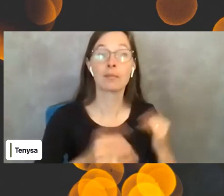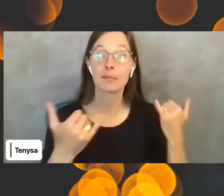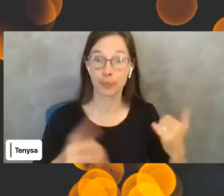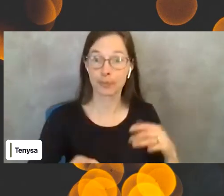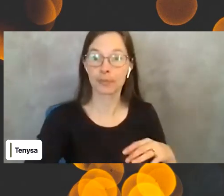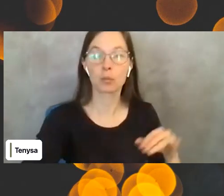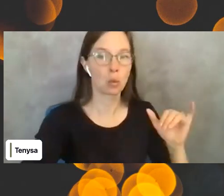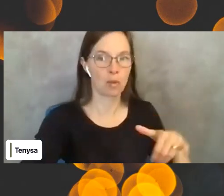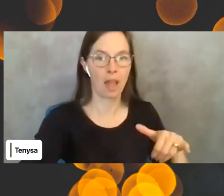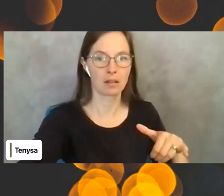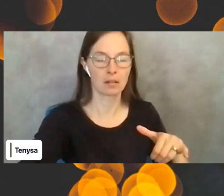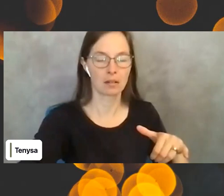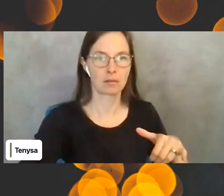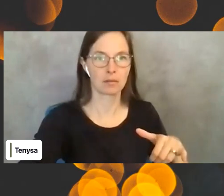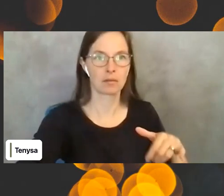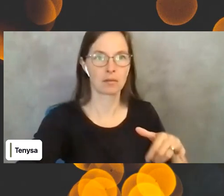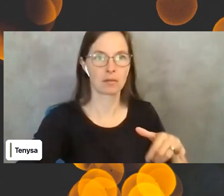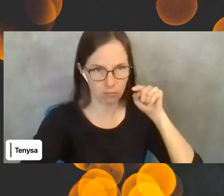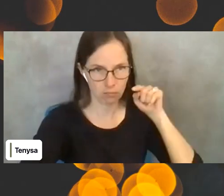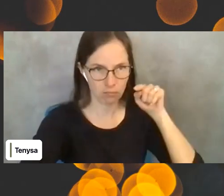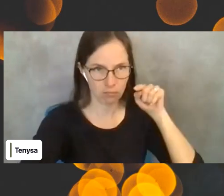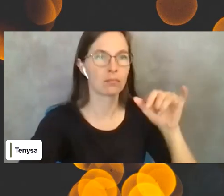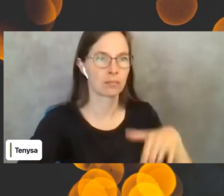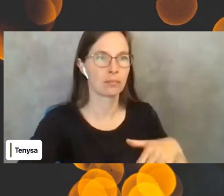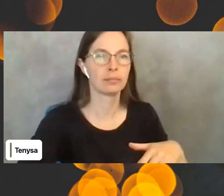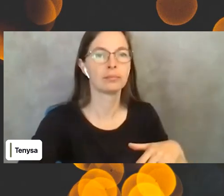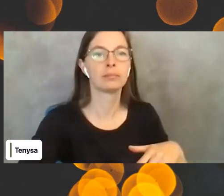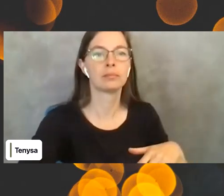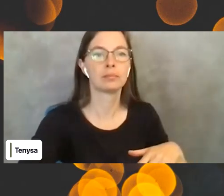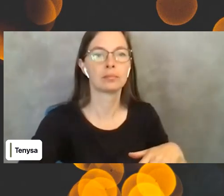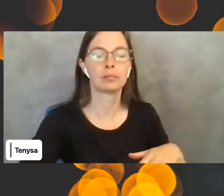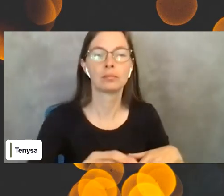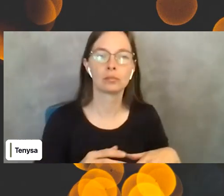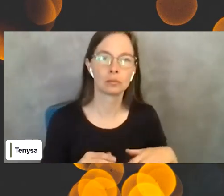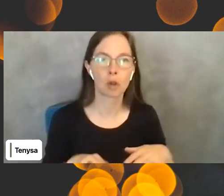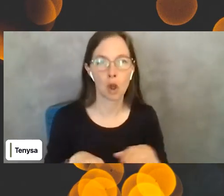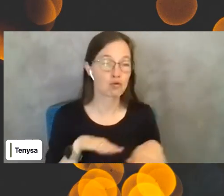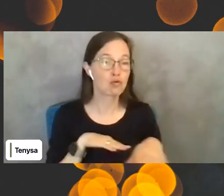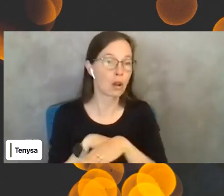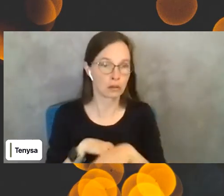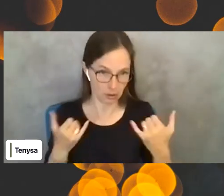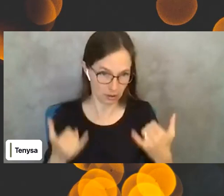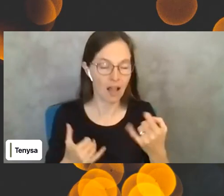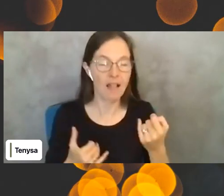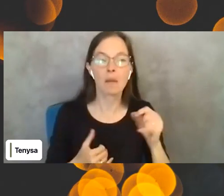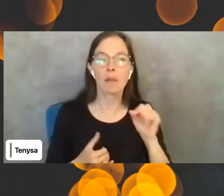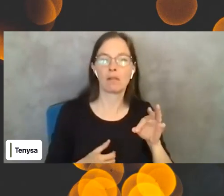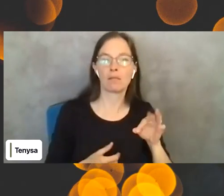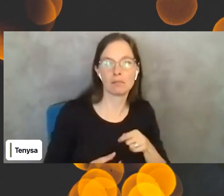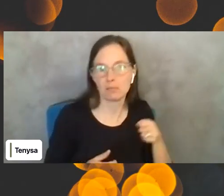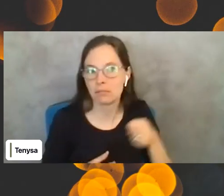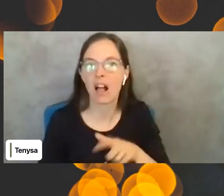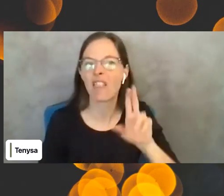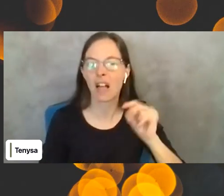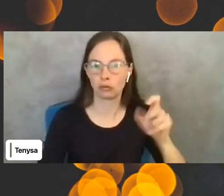so that is the advance, that is the crosses. We're gonna do a little bit of a lunge because that's